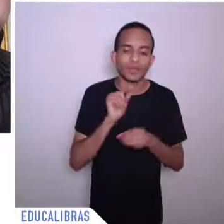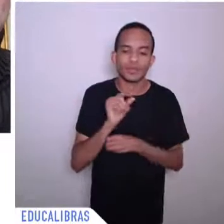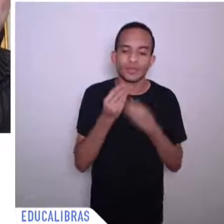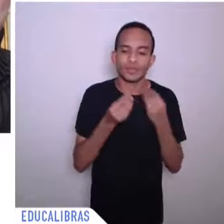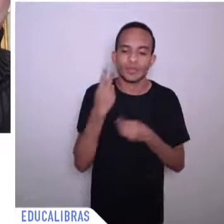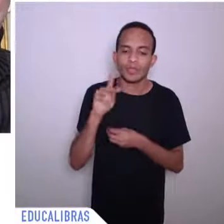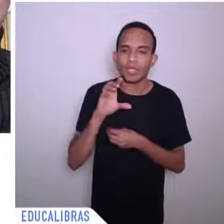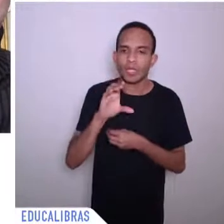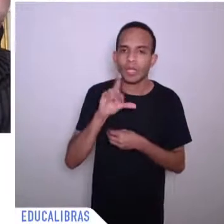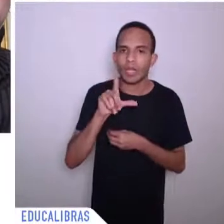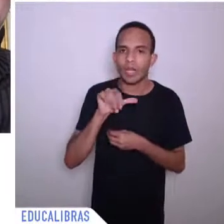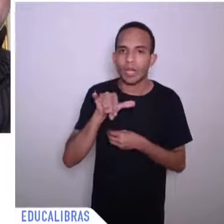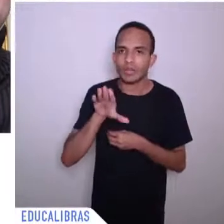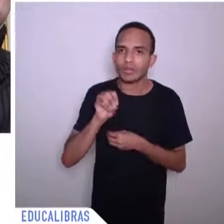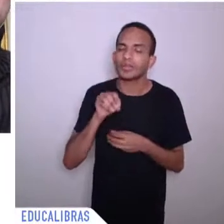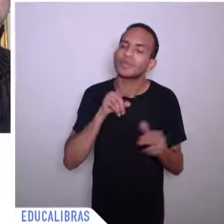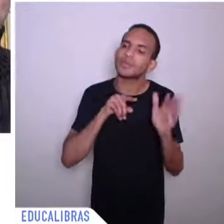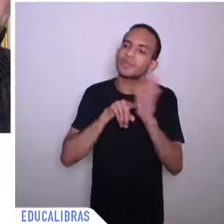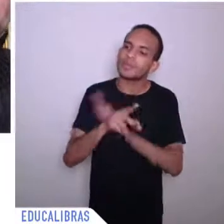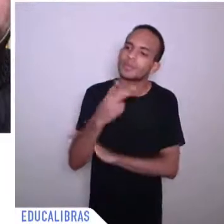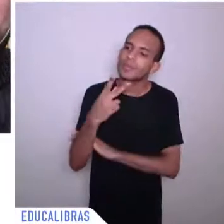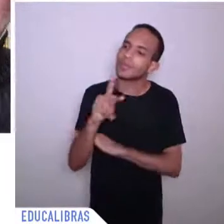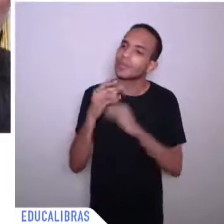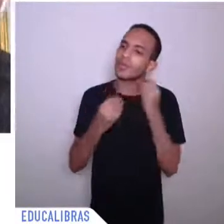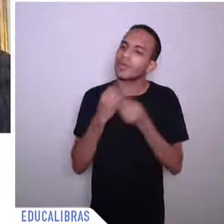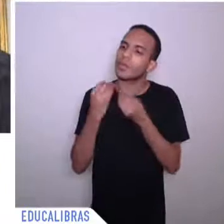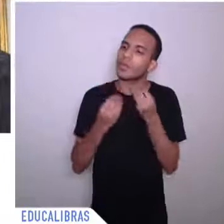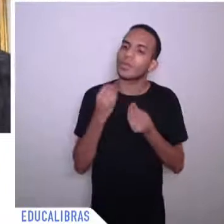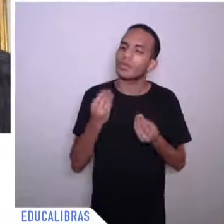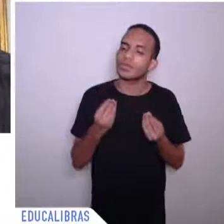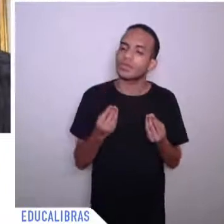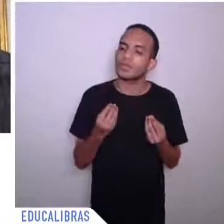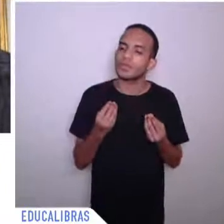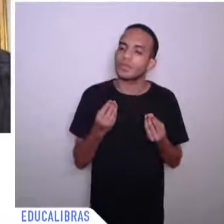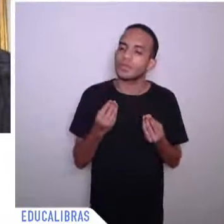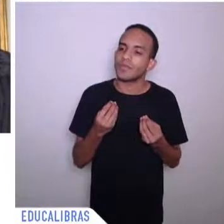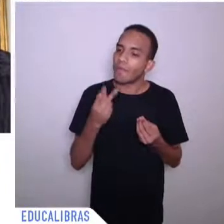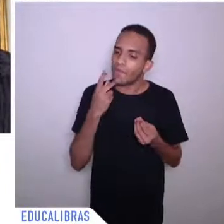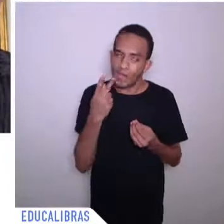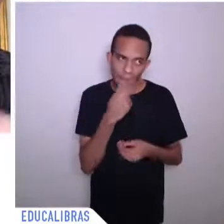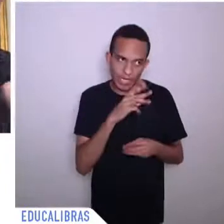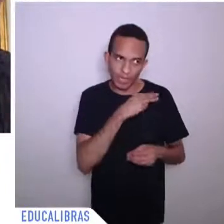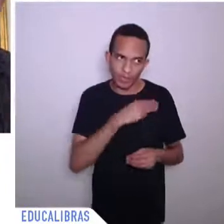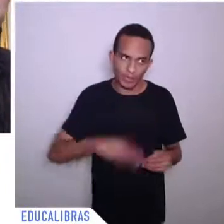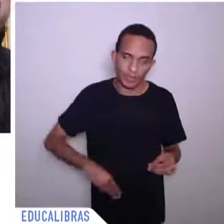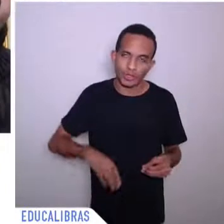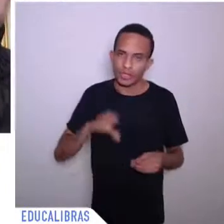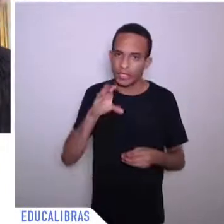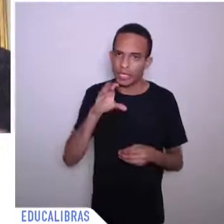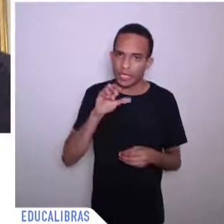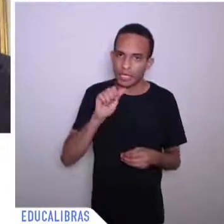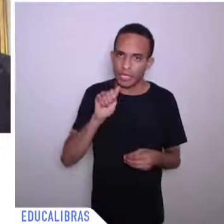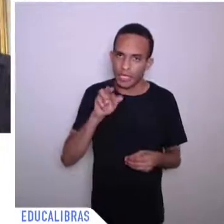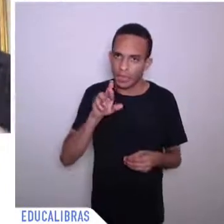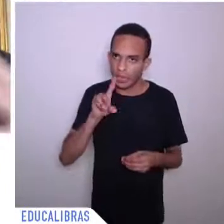I'd like to do now is to get back to Claudio again, to try,